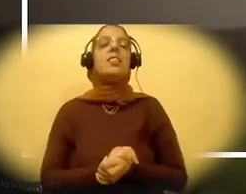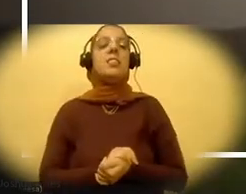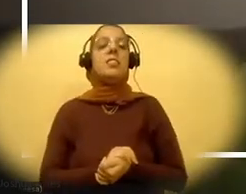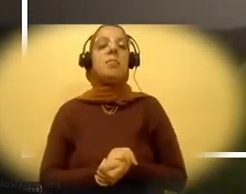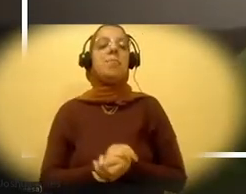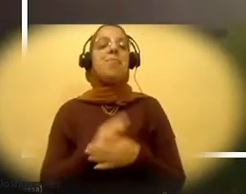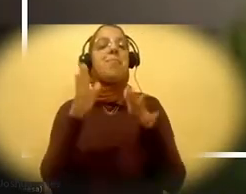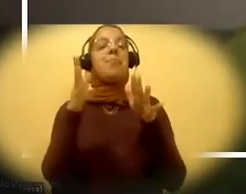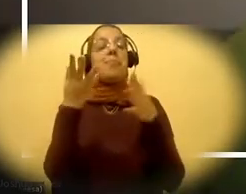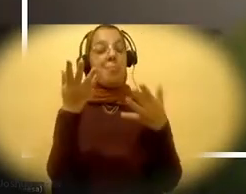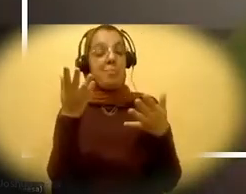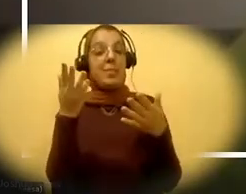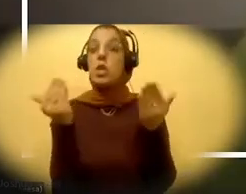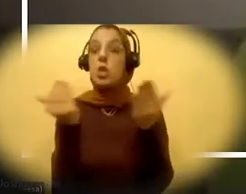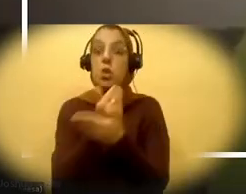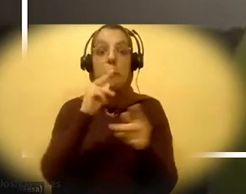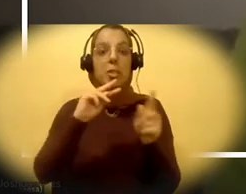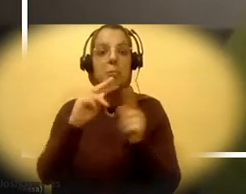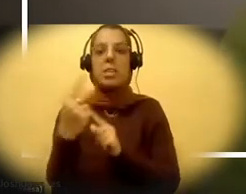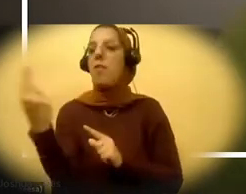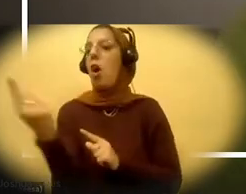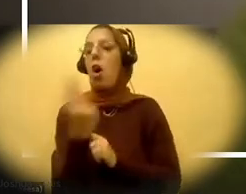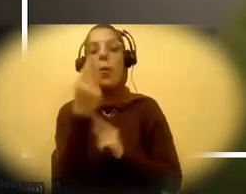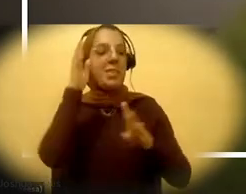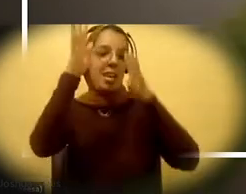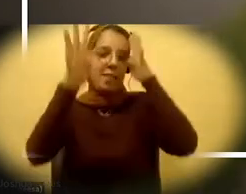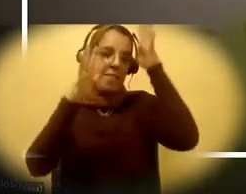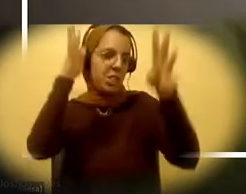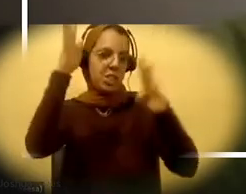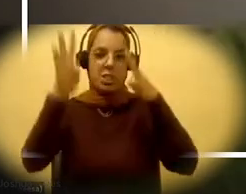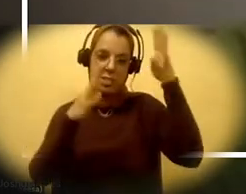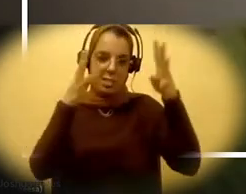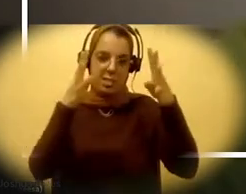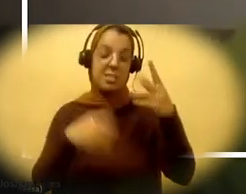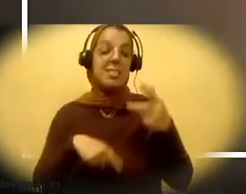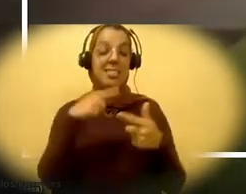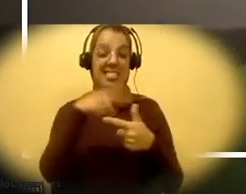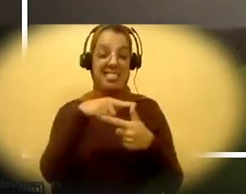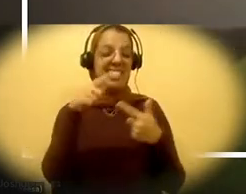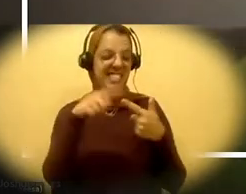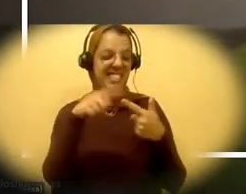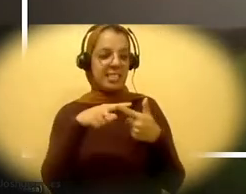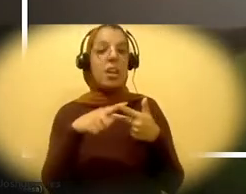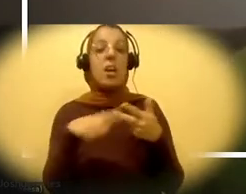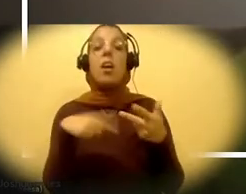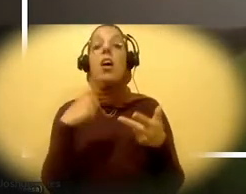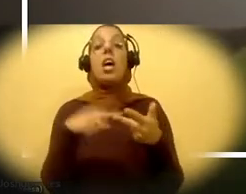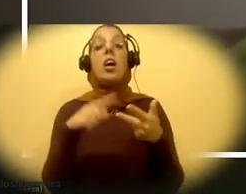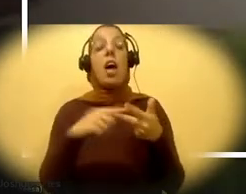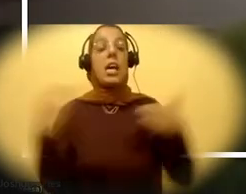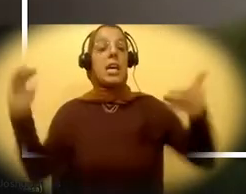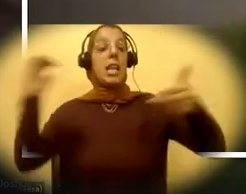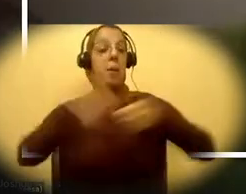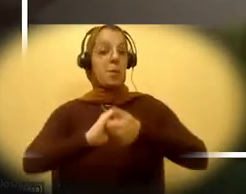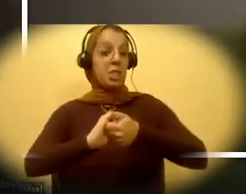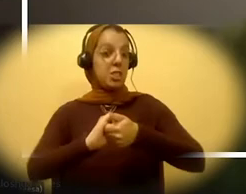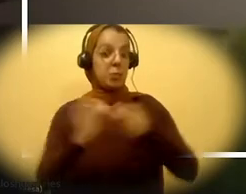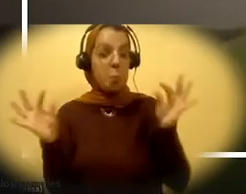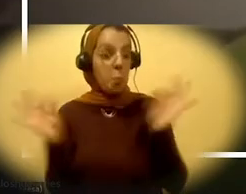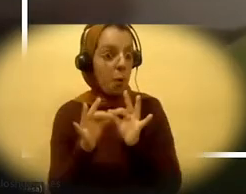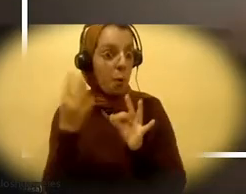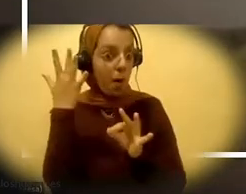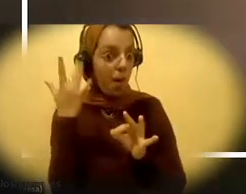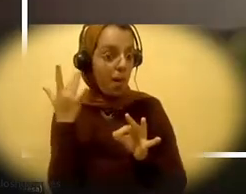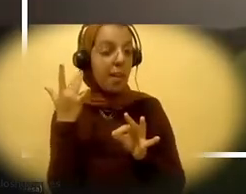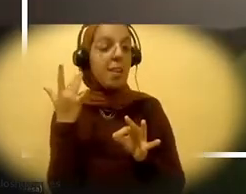perspective always brings innovation. That's the second thing I want to talk about for this whole art thing. And the third thing is collaboration. So being able to, you